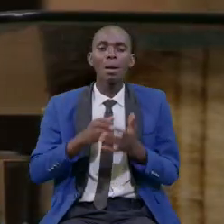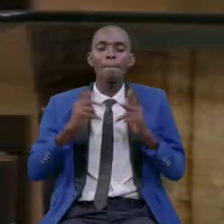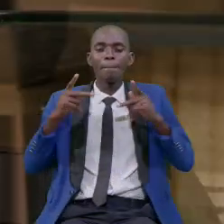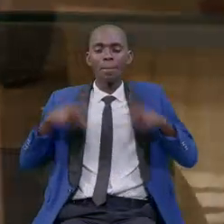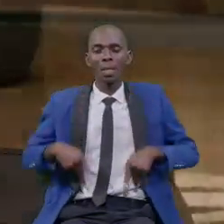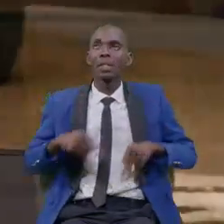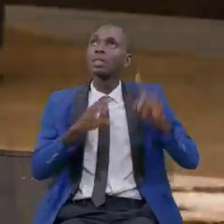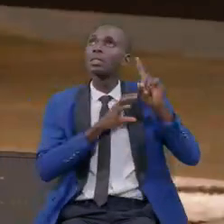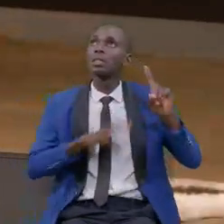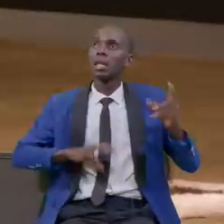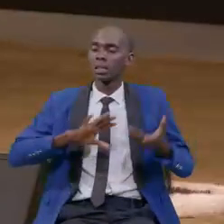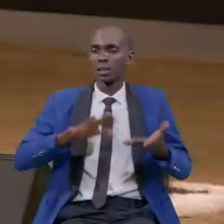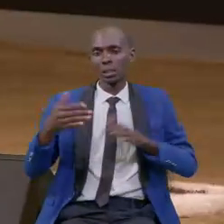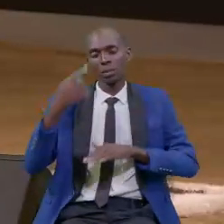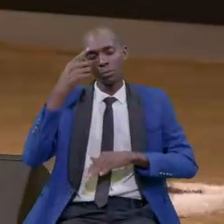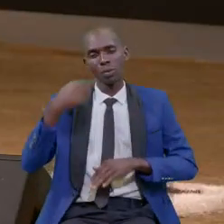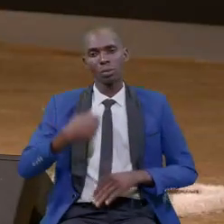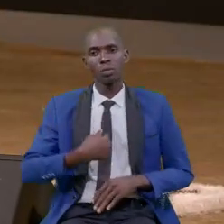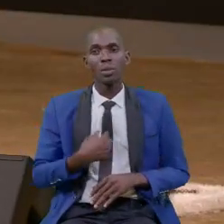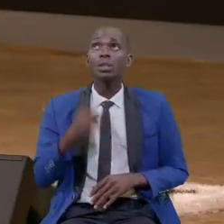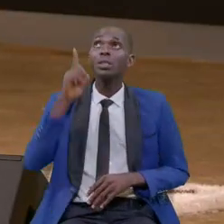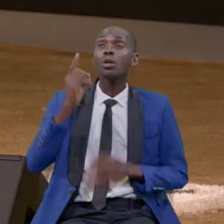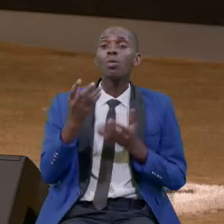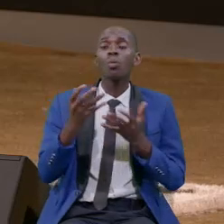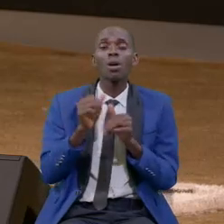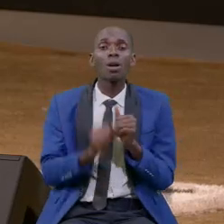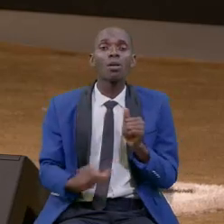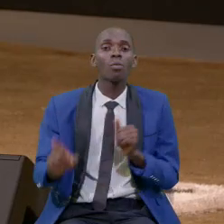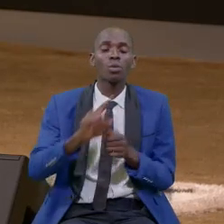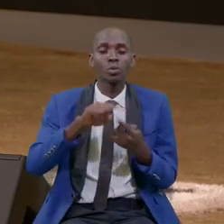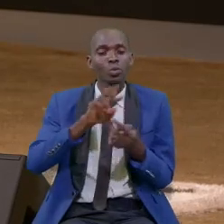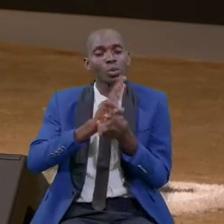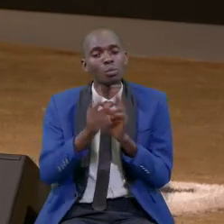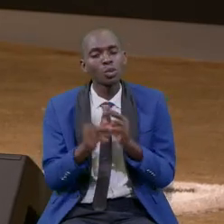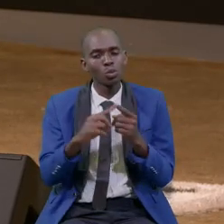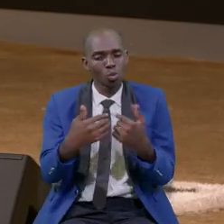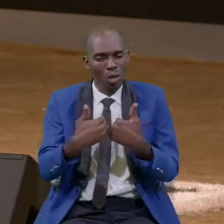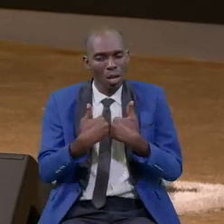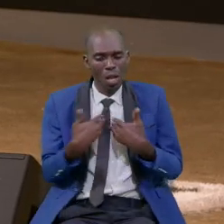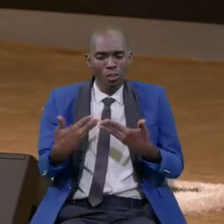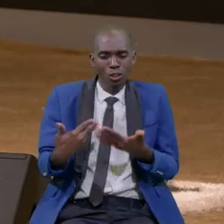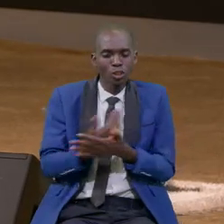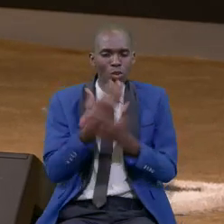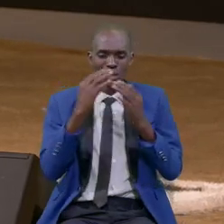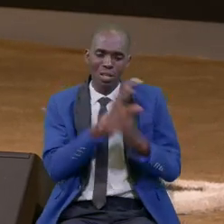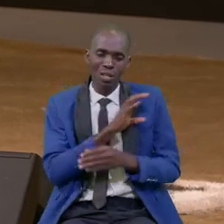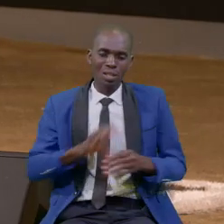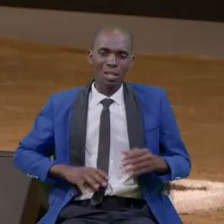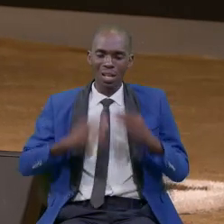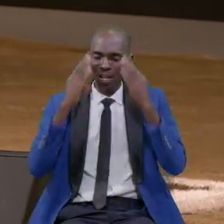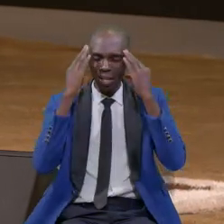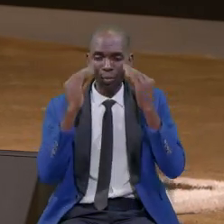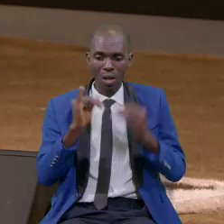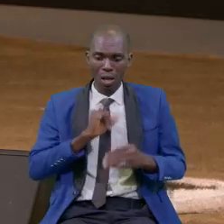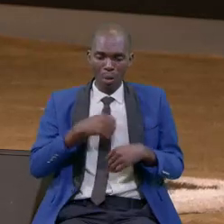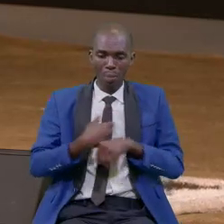expected everyone to repent so as to have the new birth experience. I personalize that.